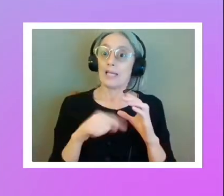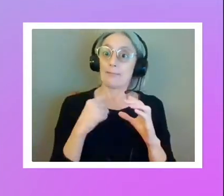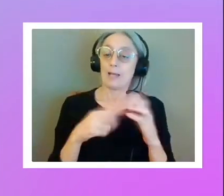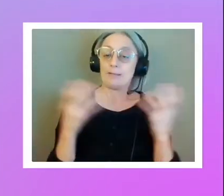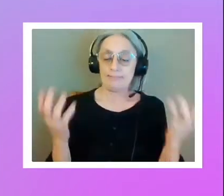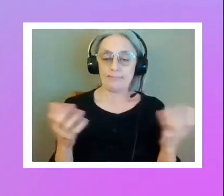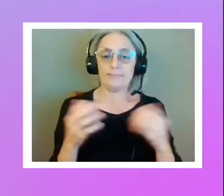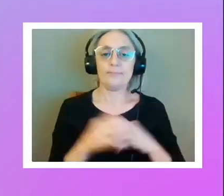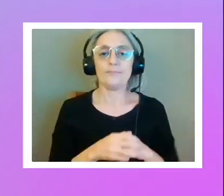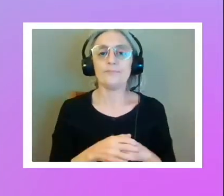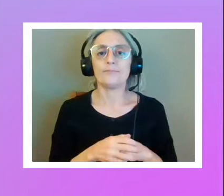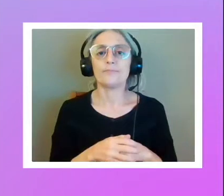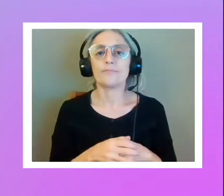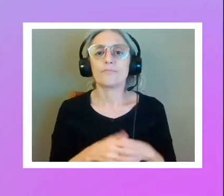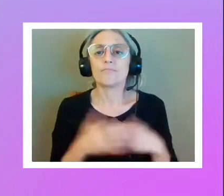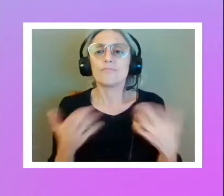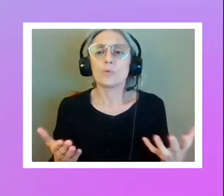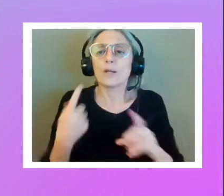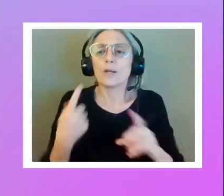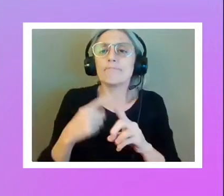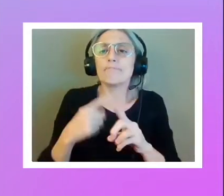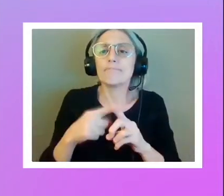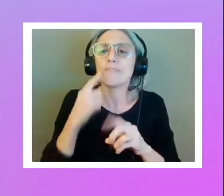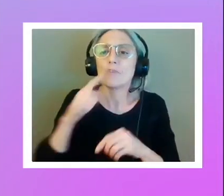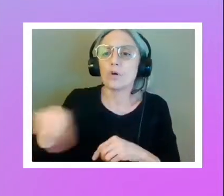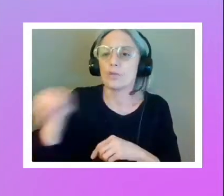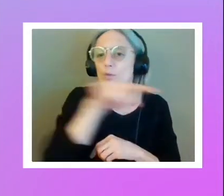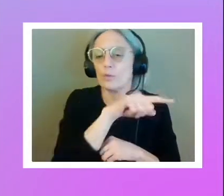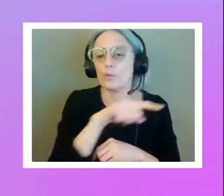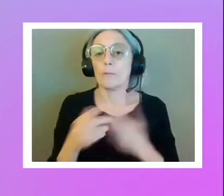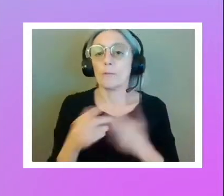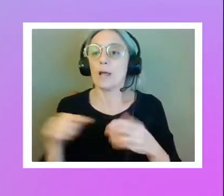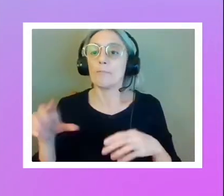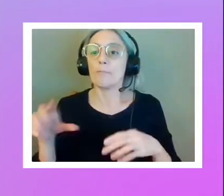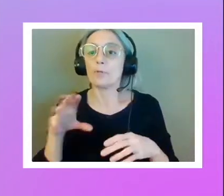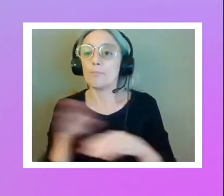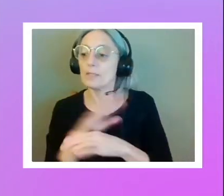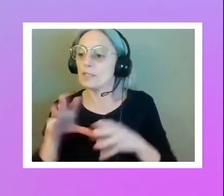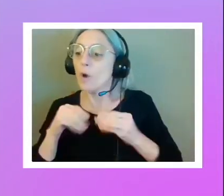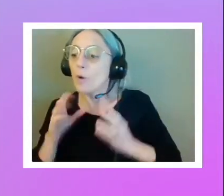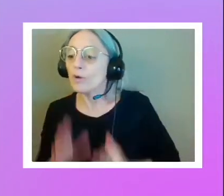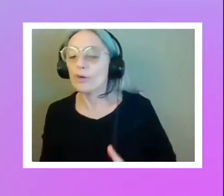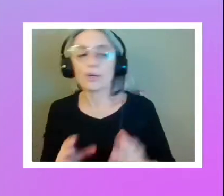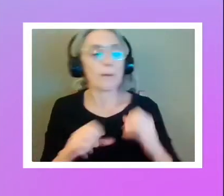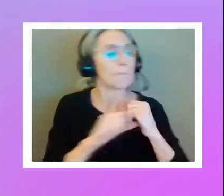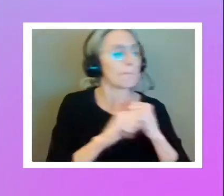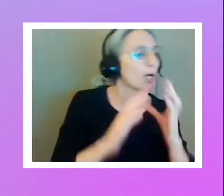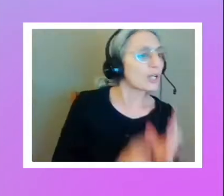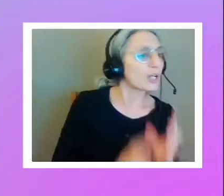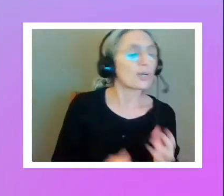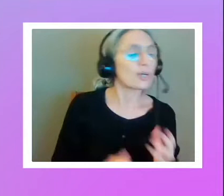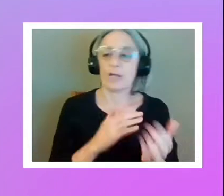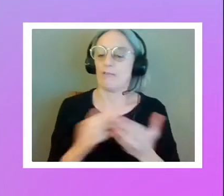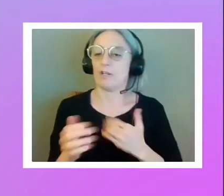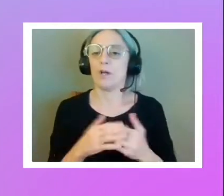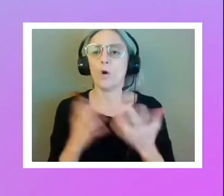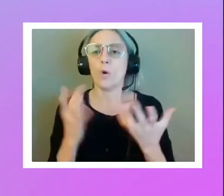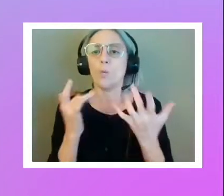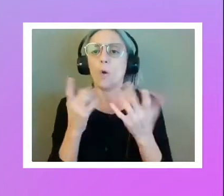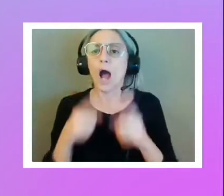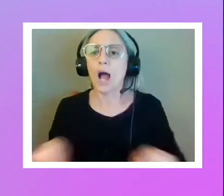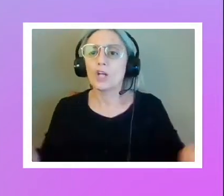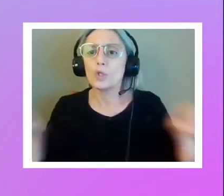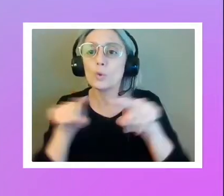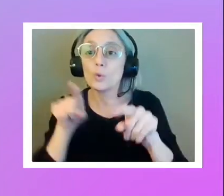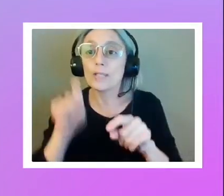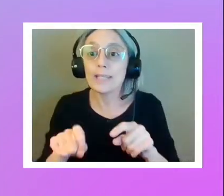the benefit of it is for you, the business owner, the marketer. Let's talk about why you need these emails so